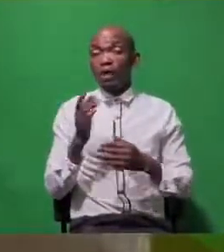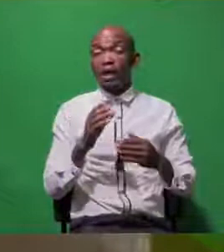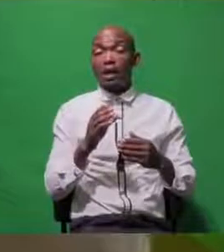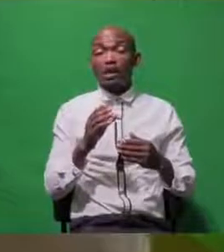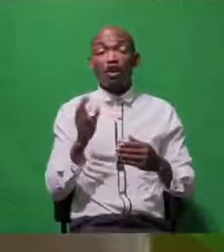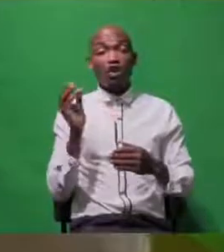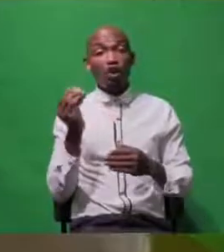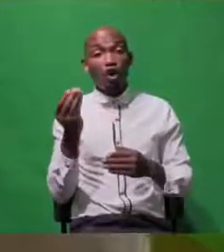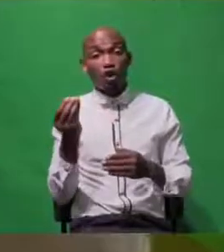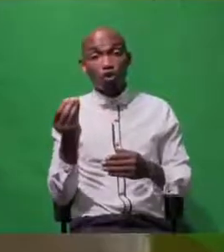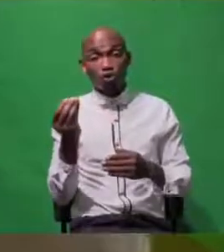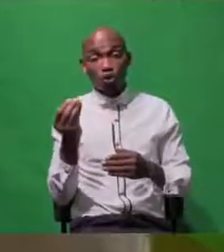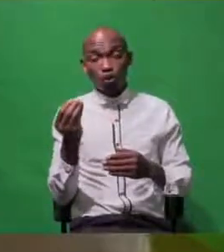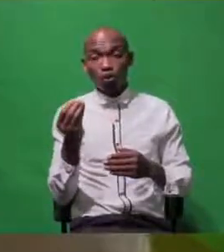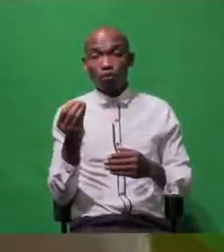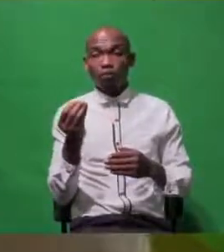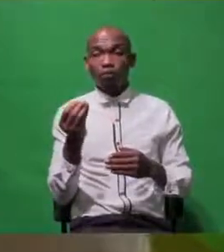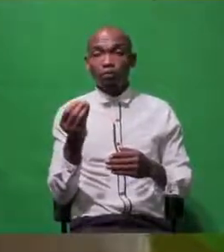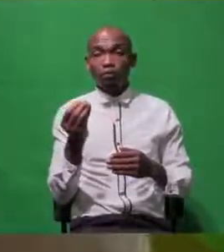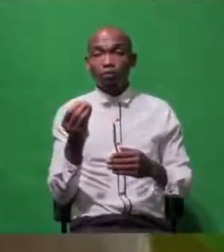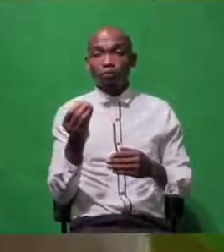cotton, sisal, and other agricultural